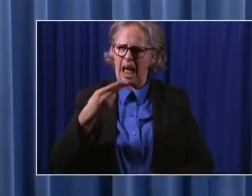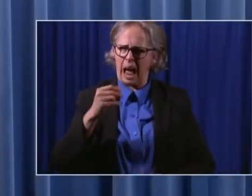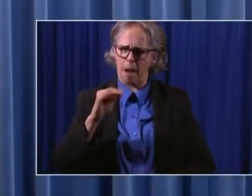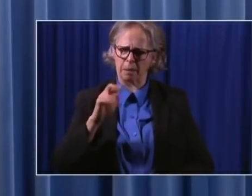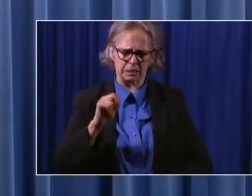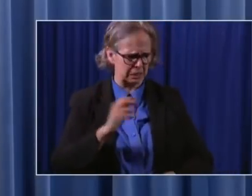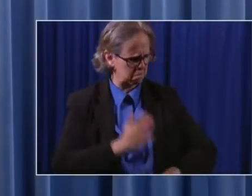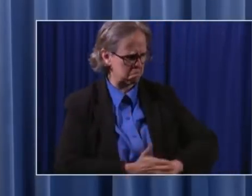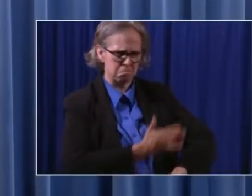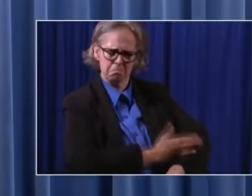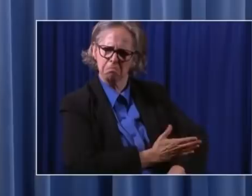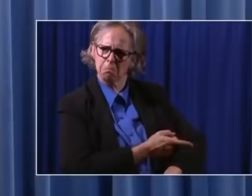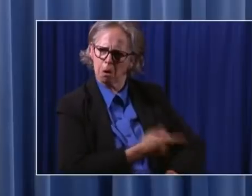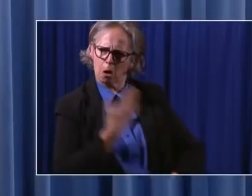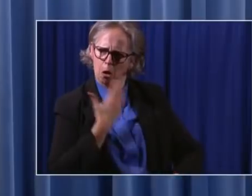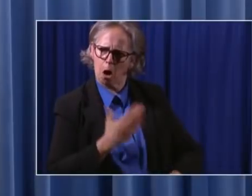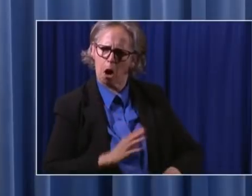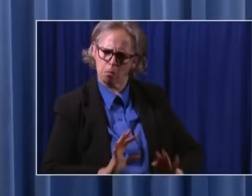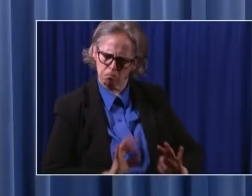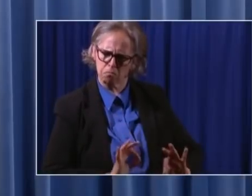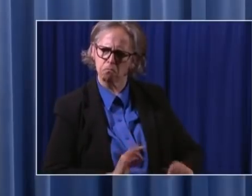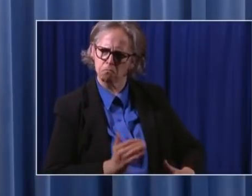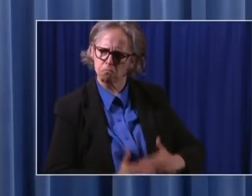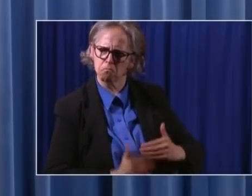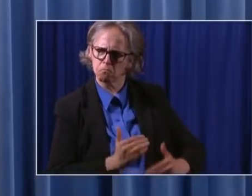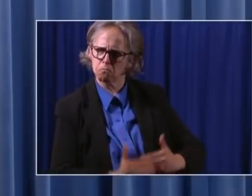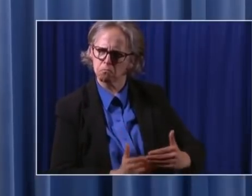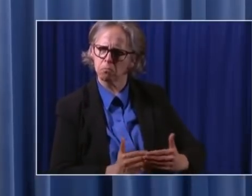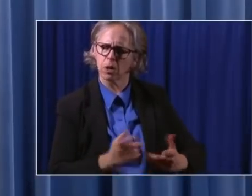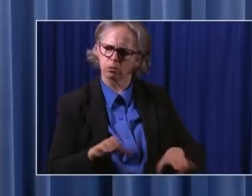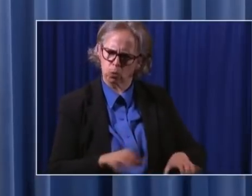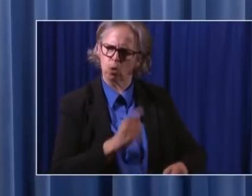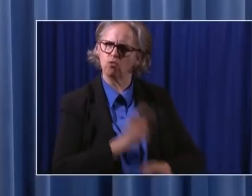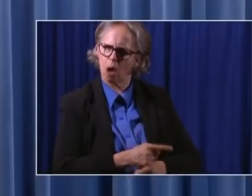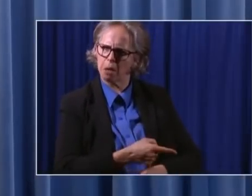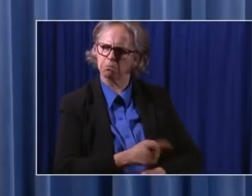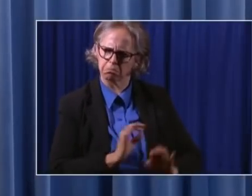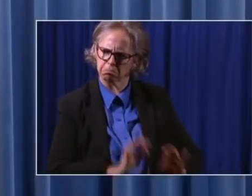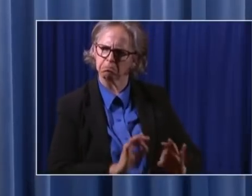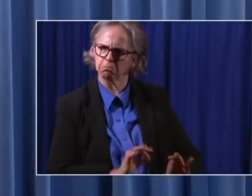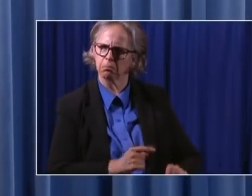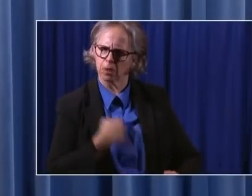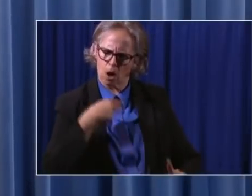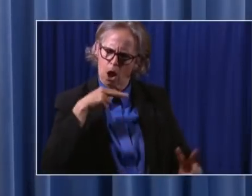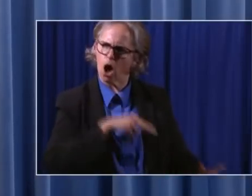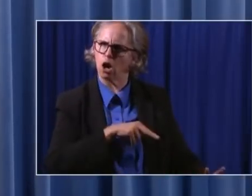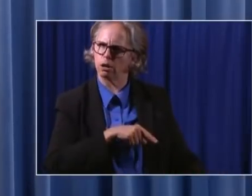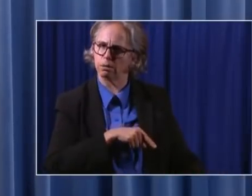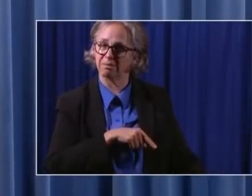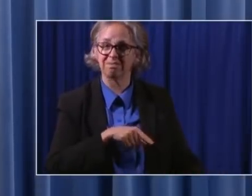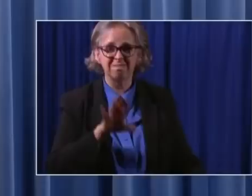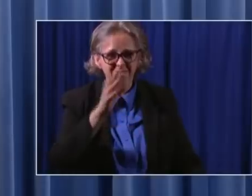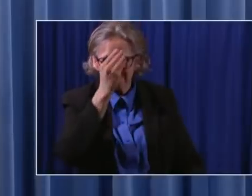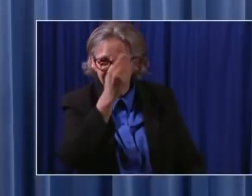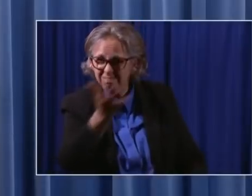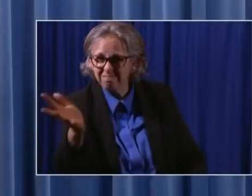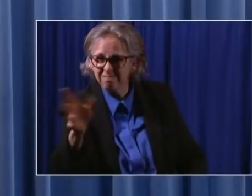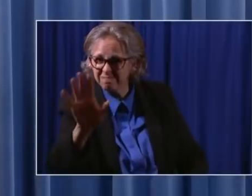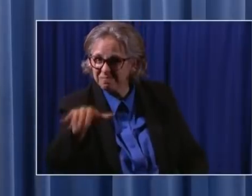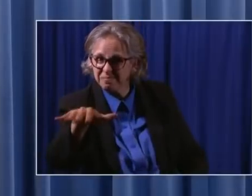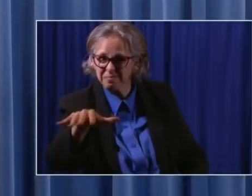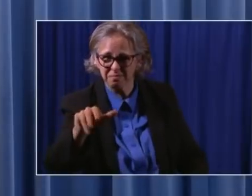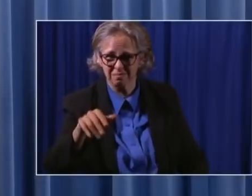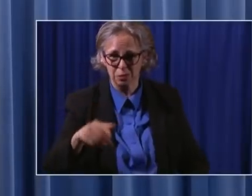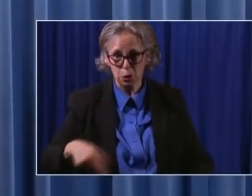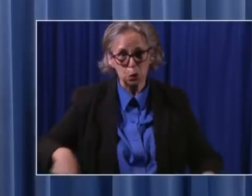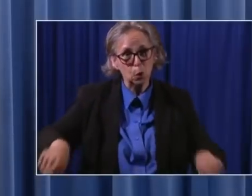moving, and it's moving in the right direction. And so my message to my friends who